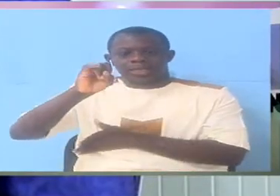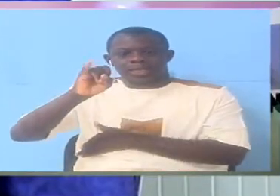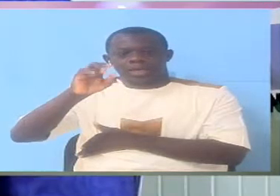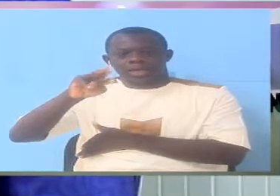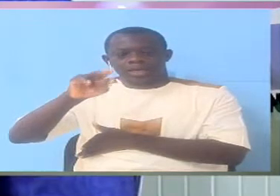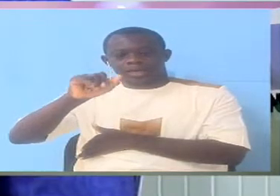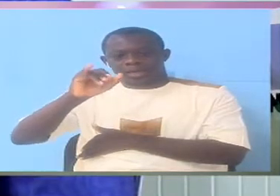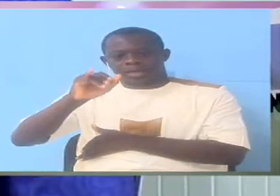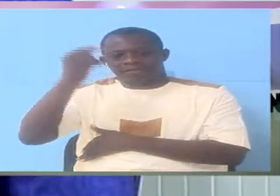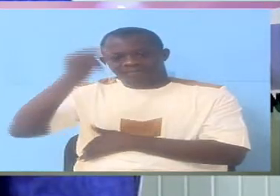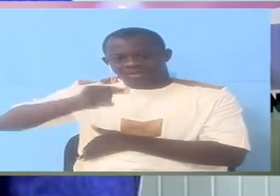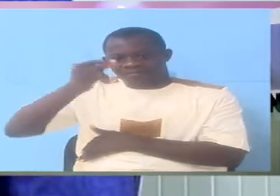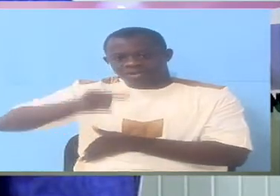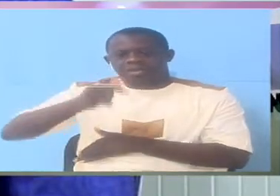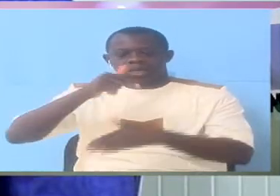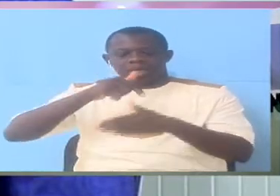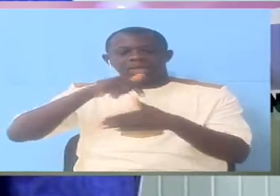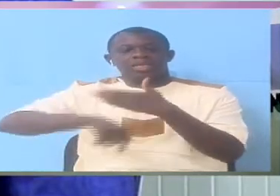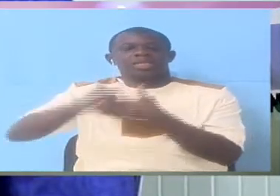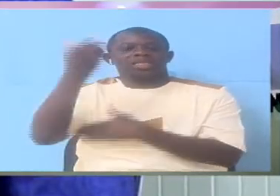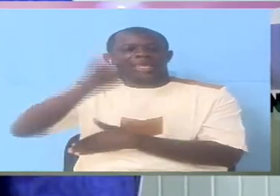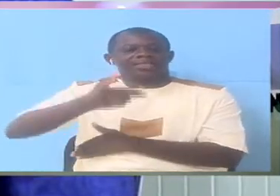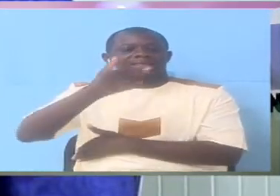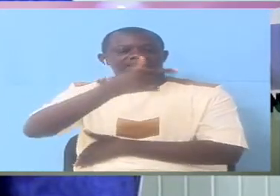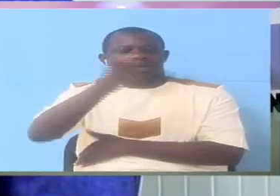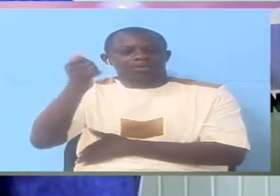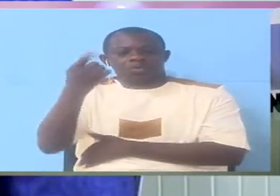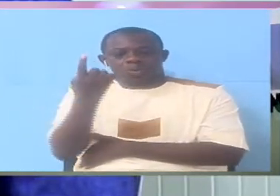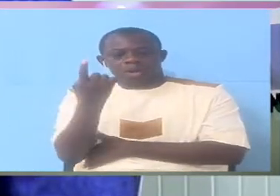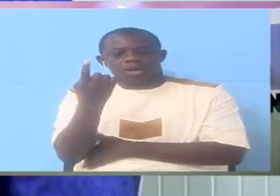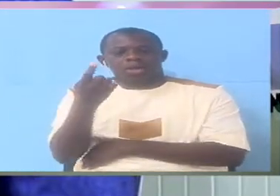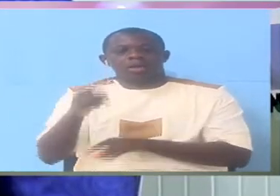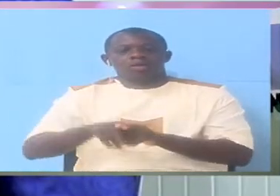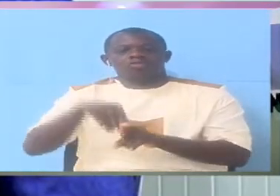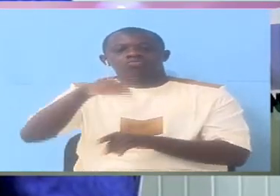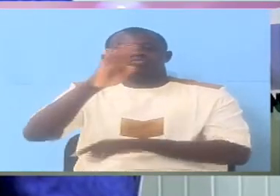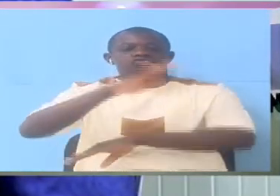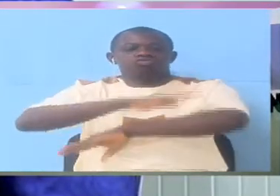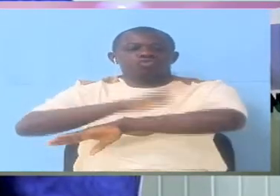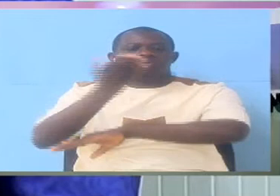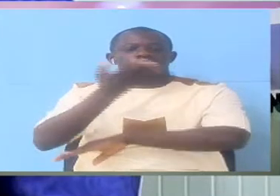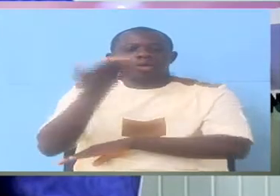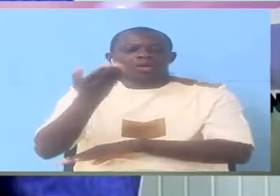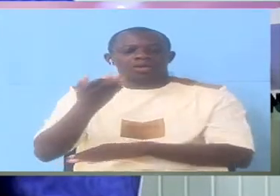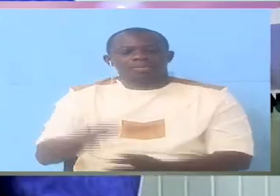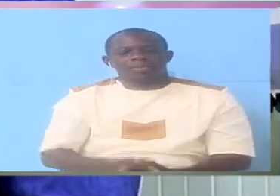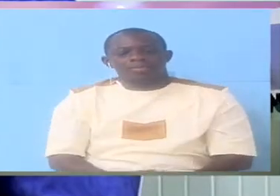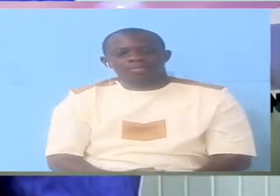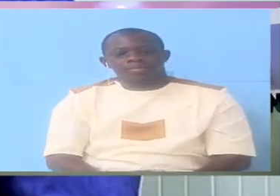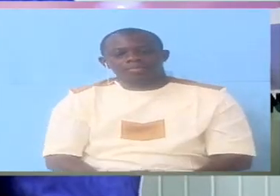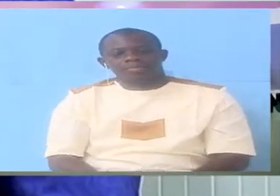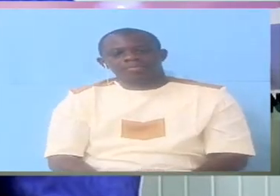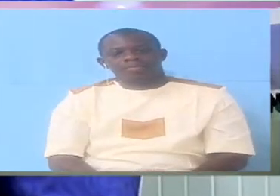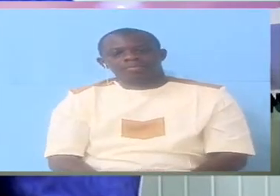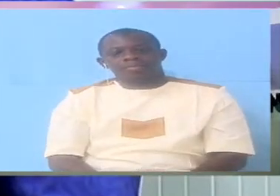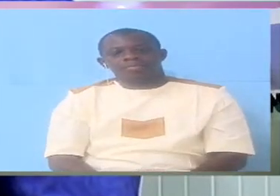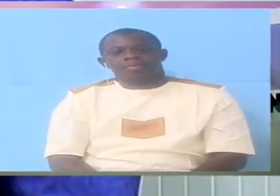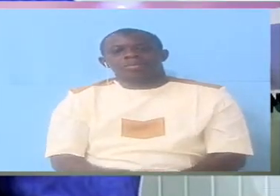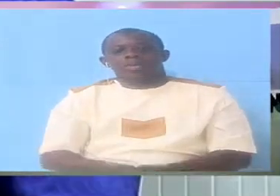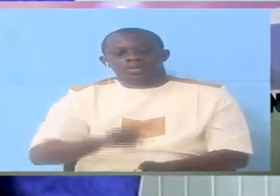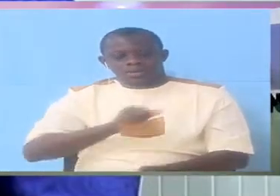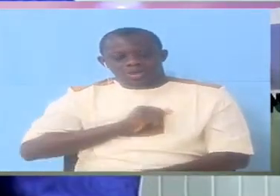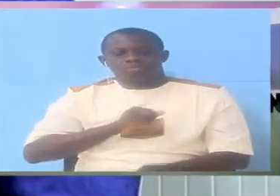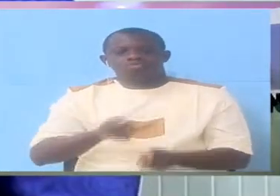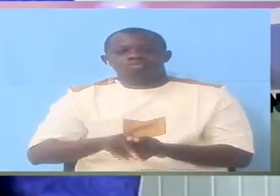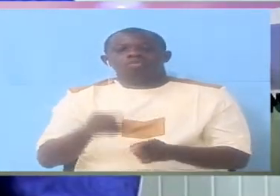district, 1971. And where did you go to school? Ida karamodo vida damuda mintola kata karamodo. Kuntaur Primary